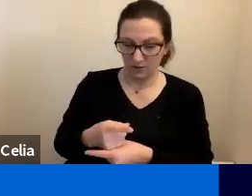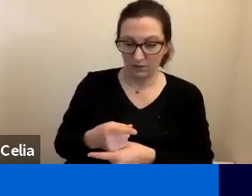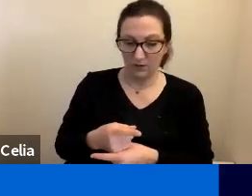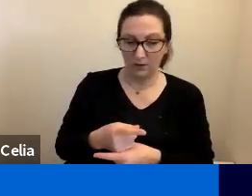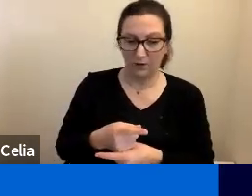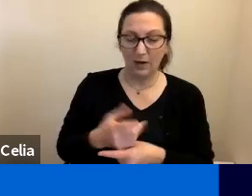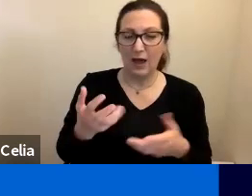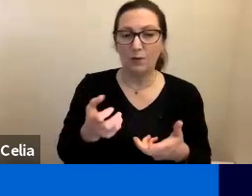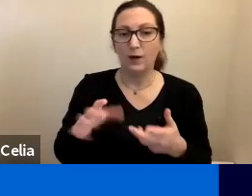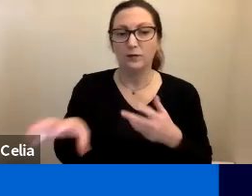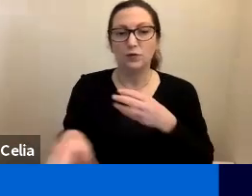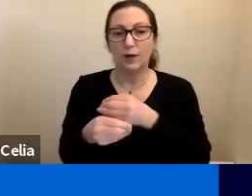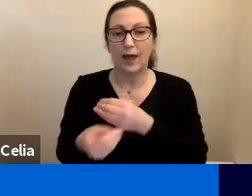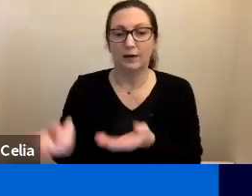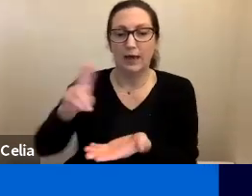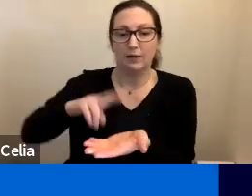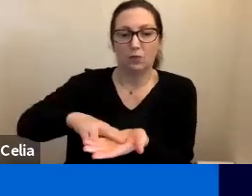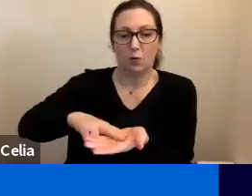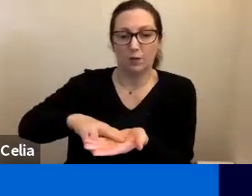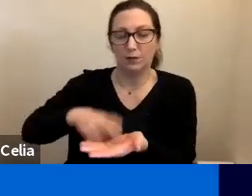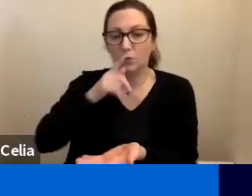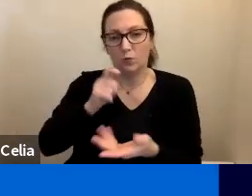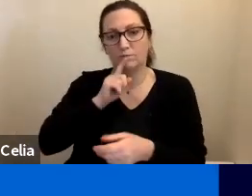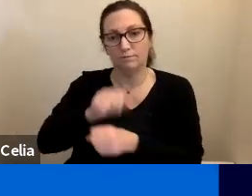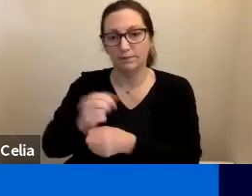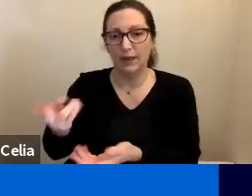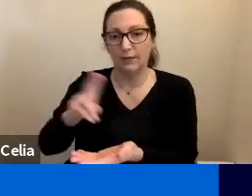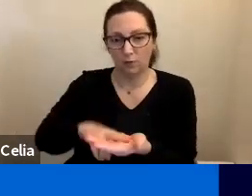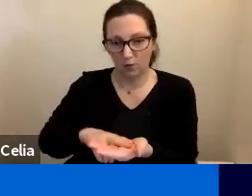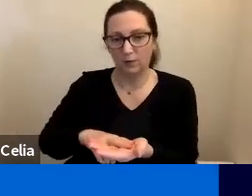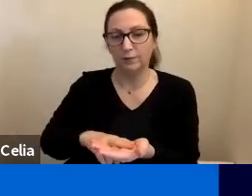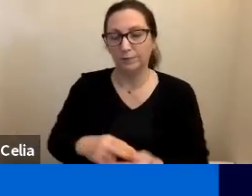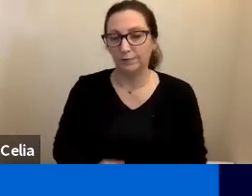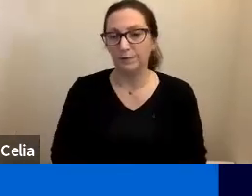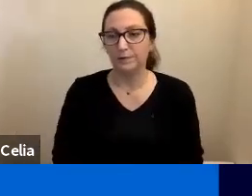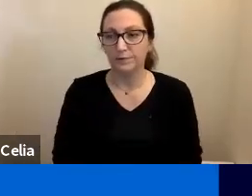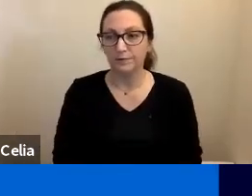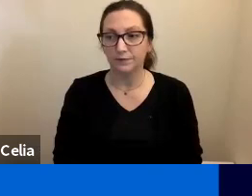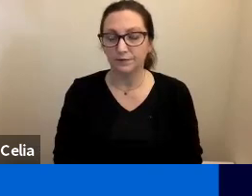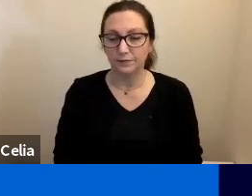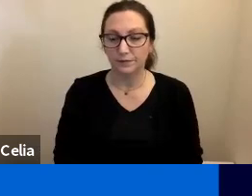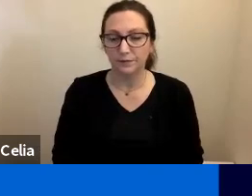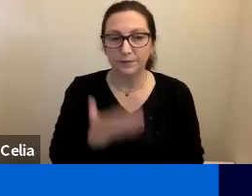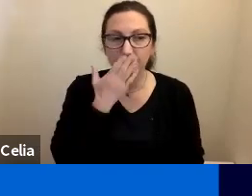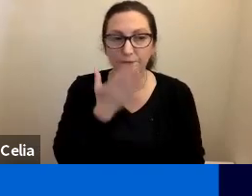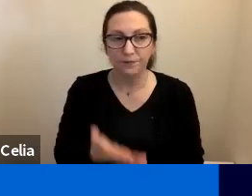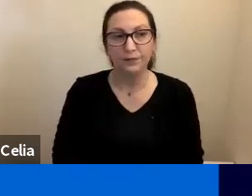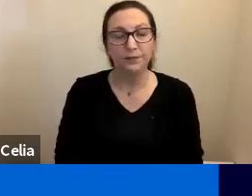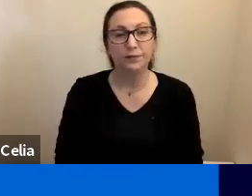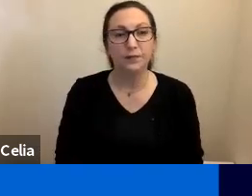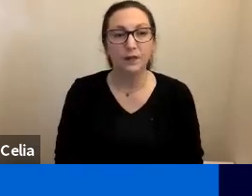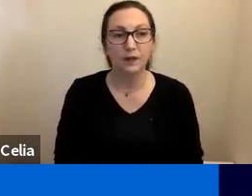enrolled to Yeah, the data in yeah. addition to the applicant and invitation pools. Okay, thank you.